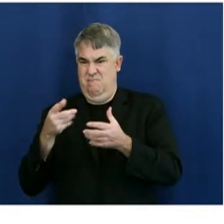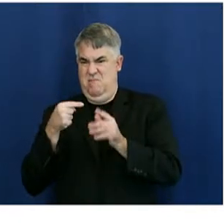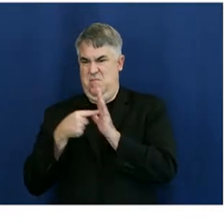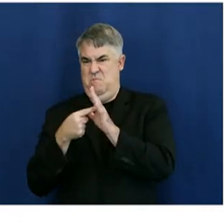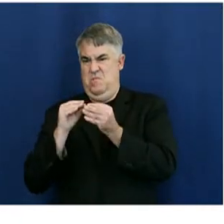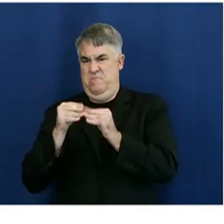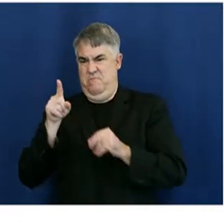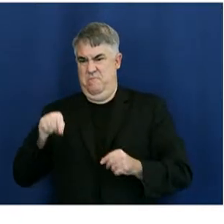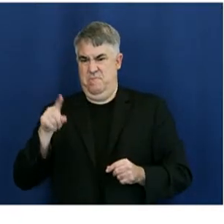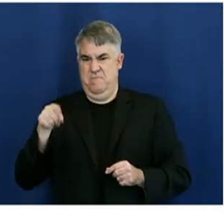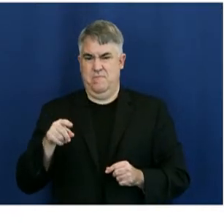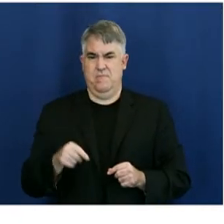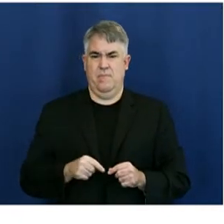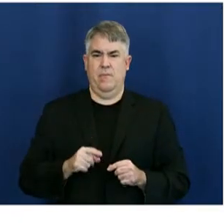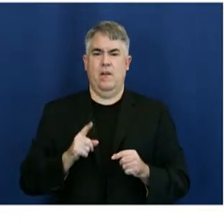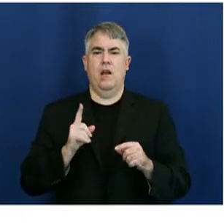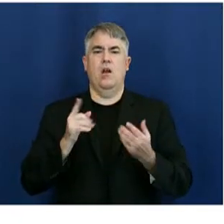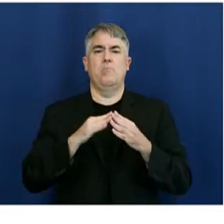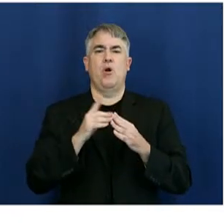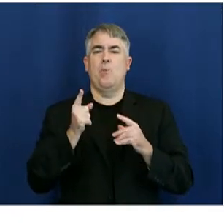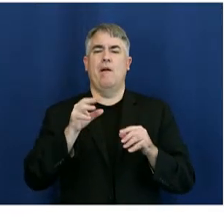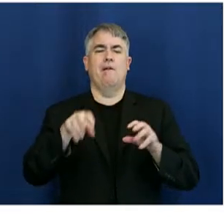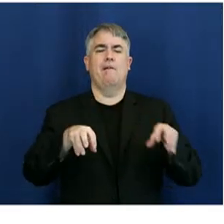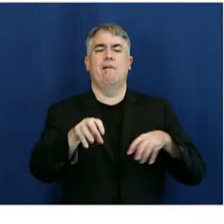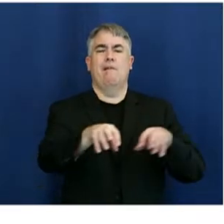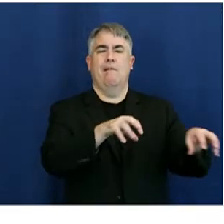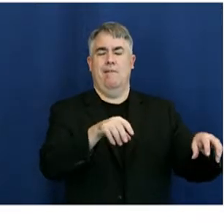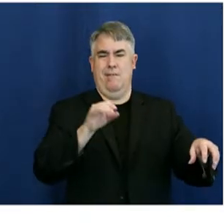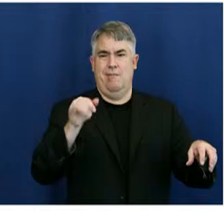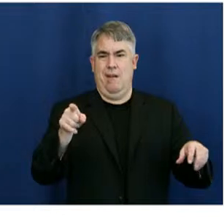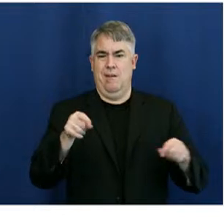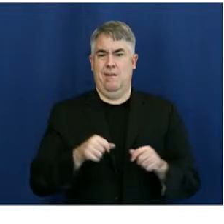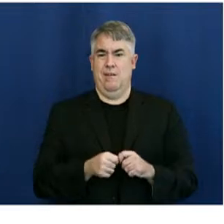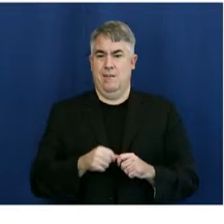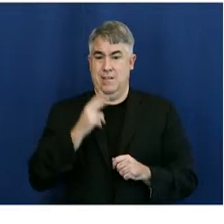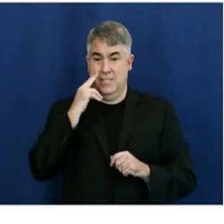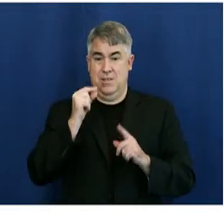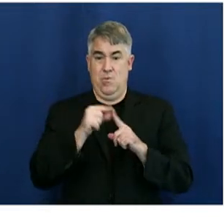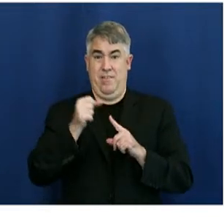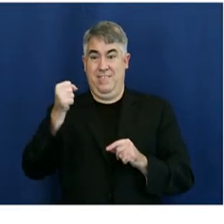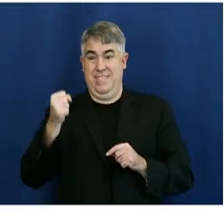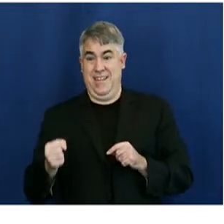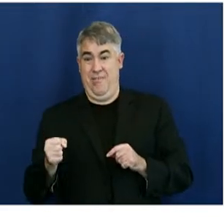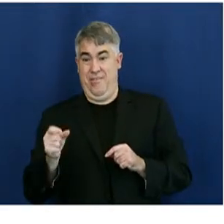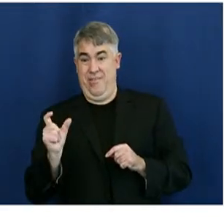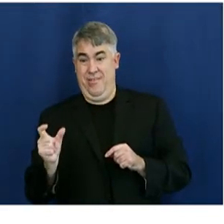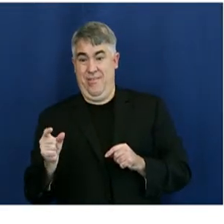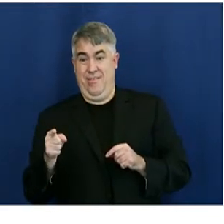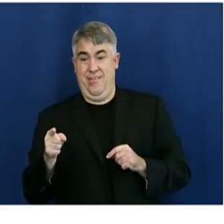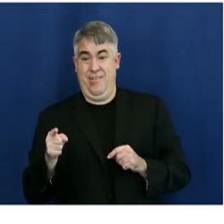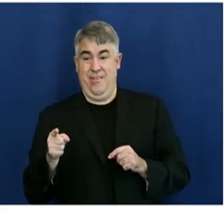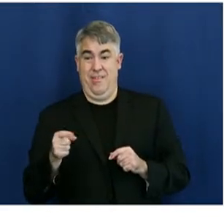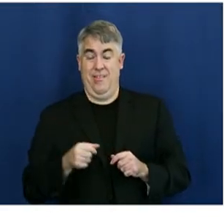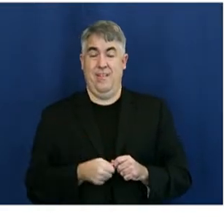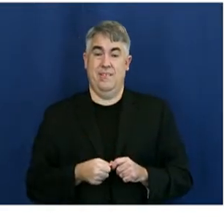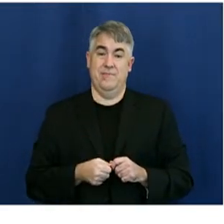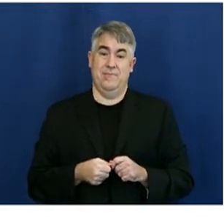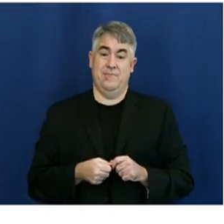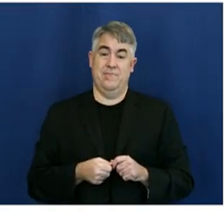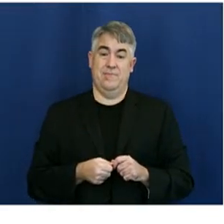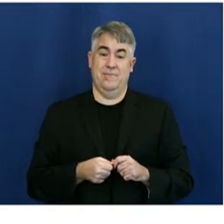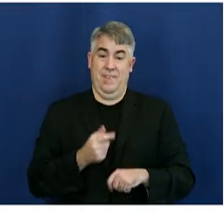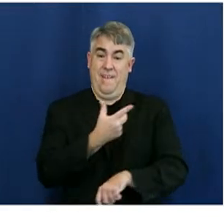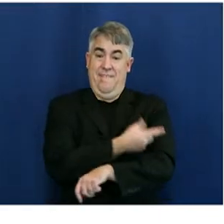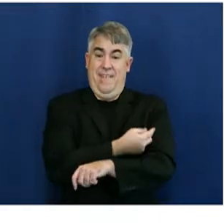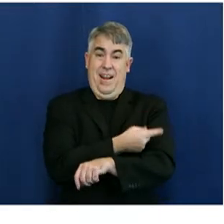see, number where it says South, right, there's 100, the number of individuals who have received COVID